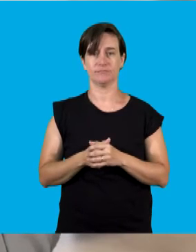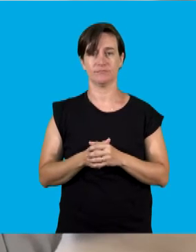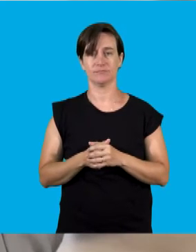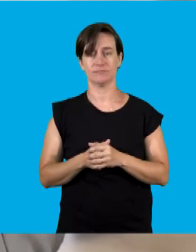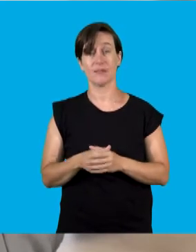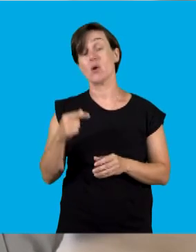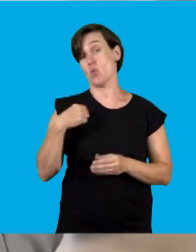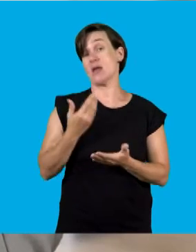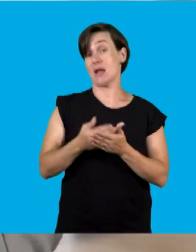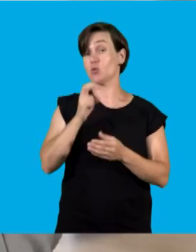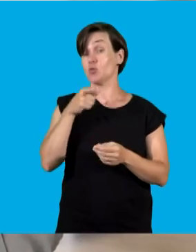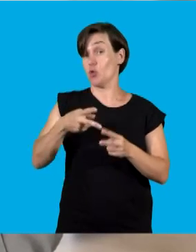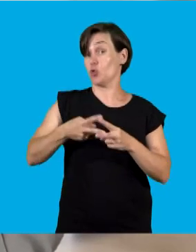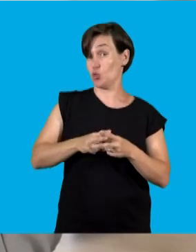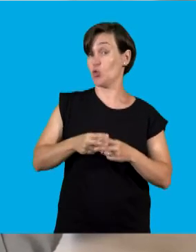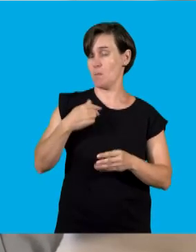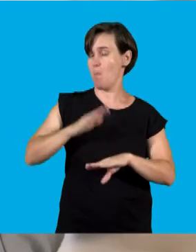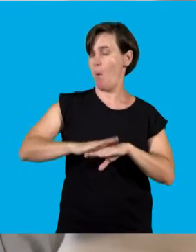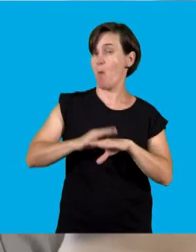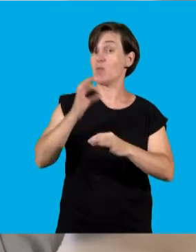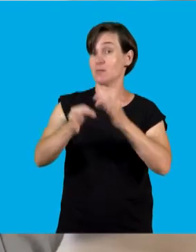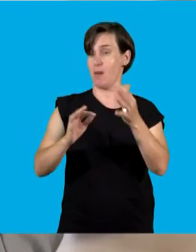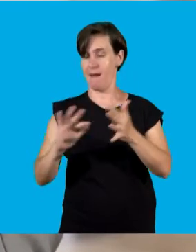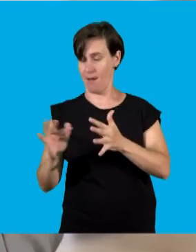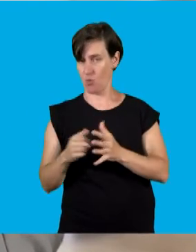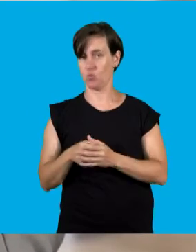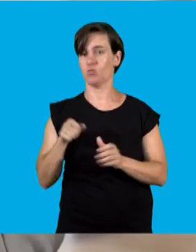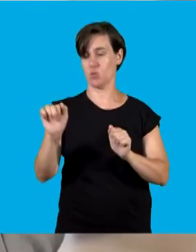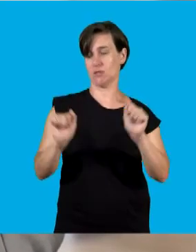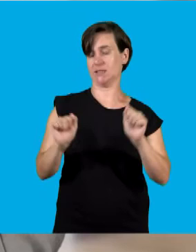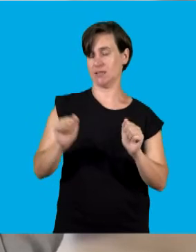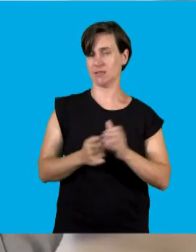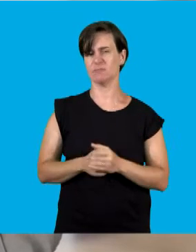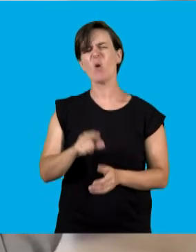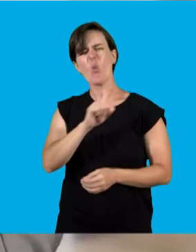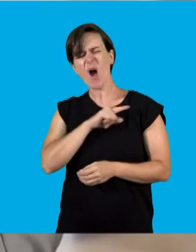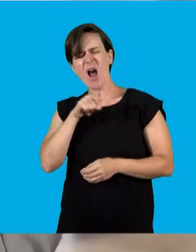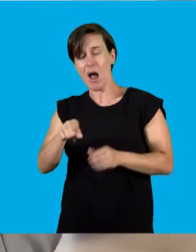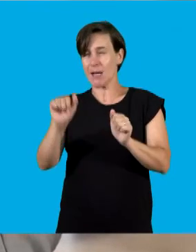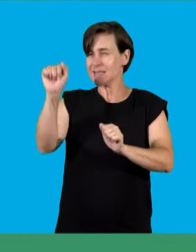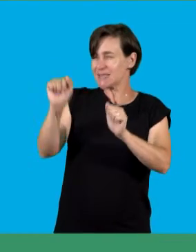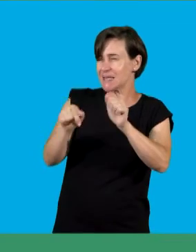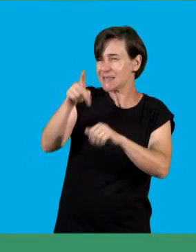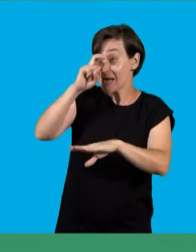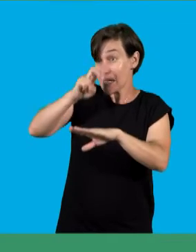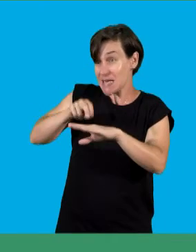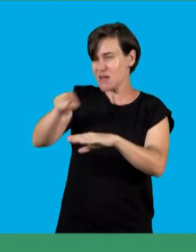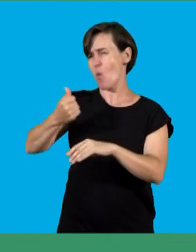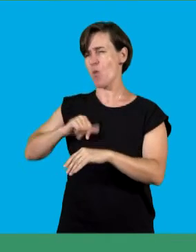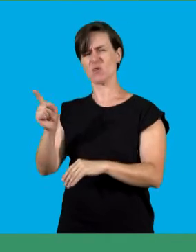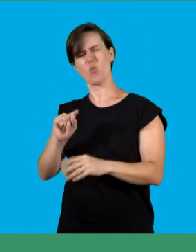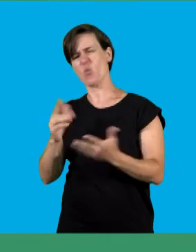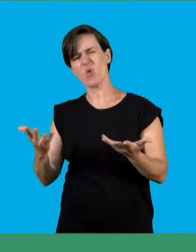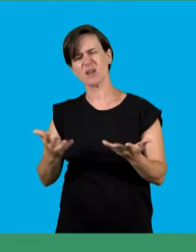And there's a certain tool that you have to use. We're going to discuss those tools later on. Why is it important to assess the needs